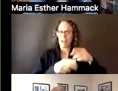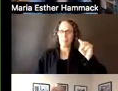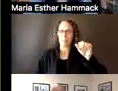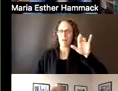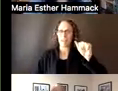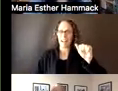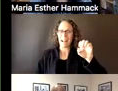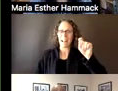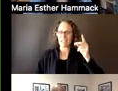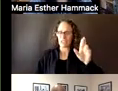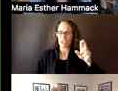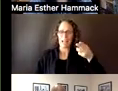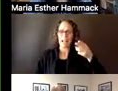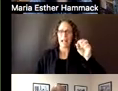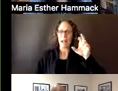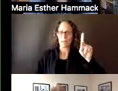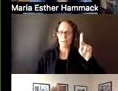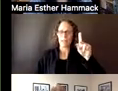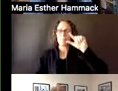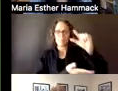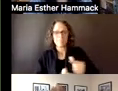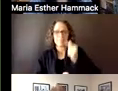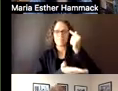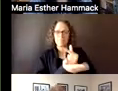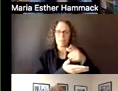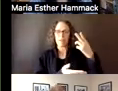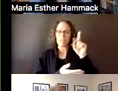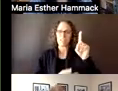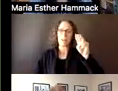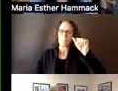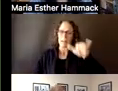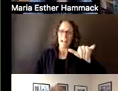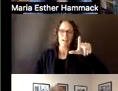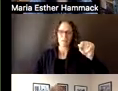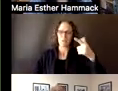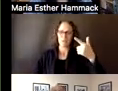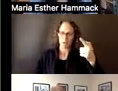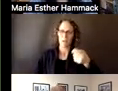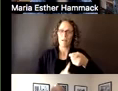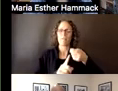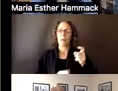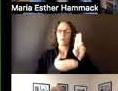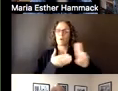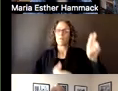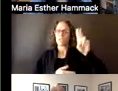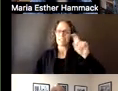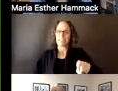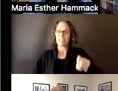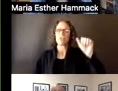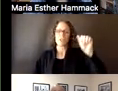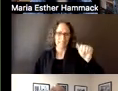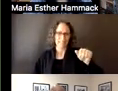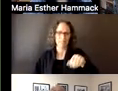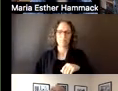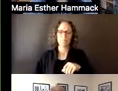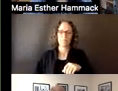doctoral degree in May of 2021 from the University of Texas at Austin. Dr. Hammack is the 2021